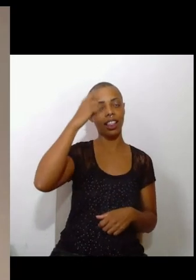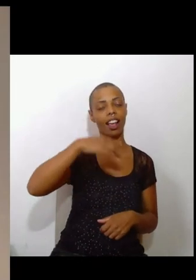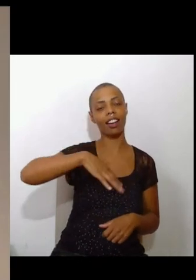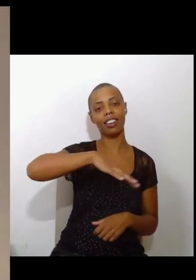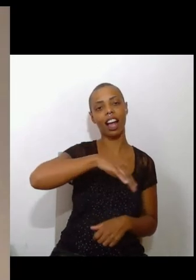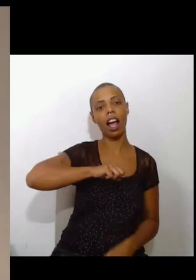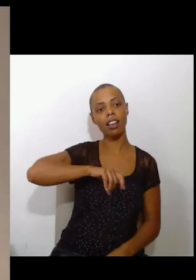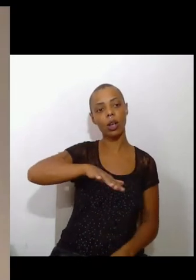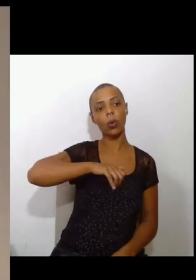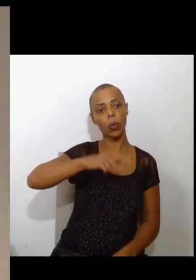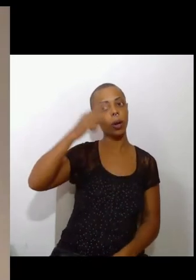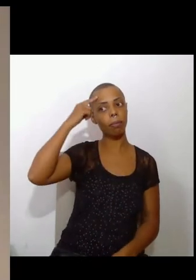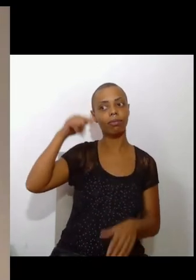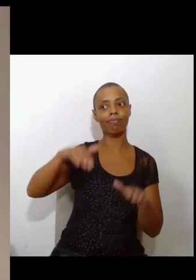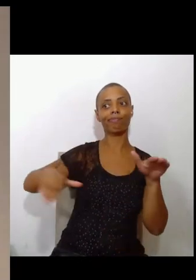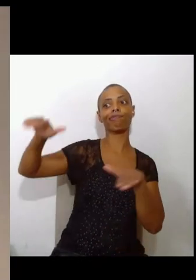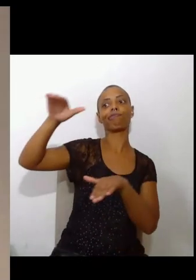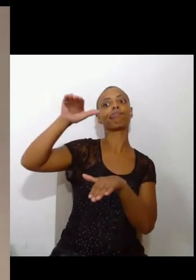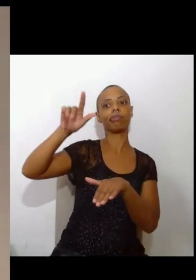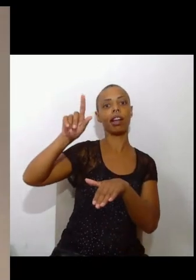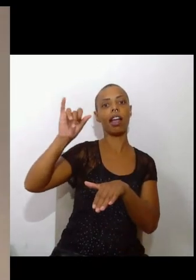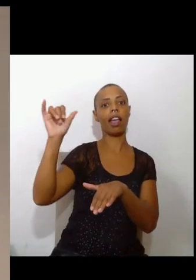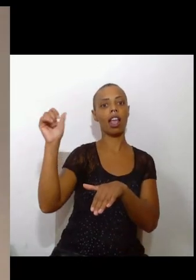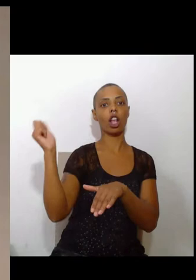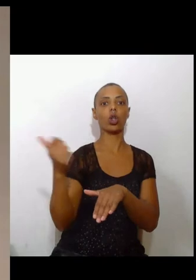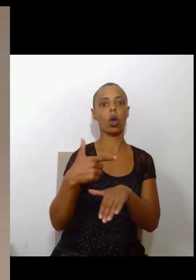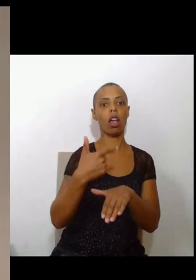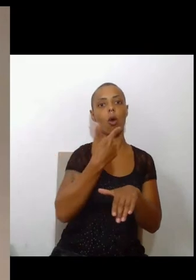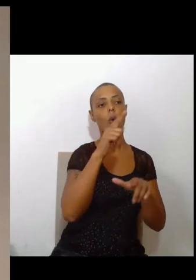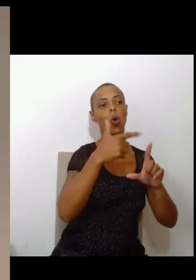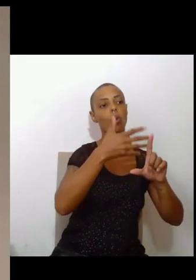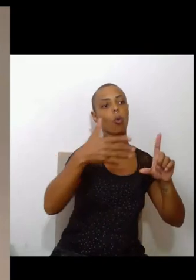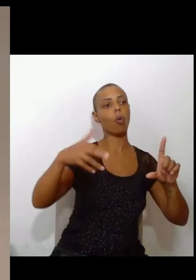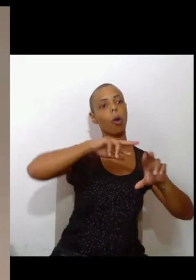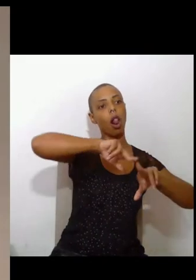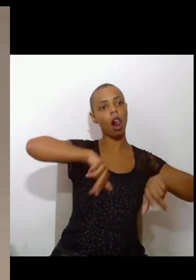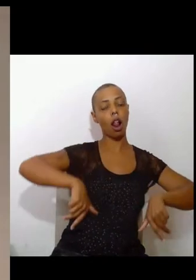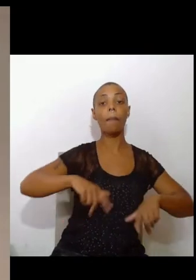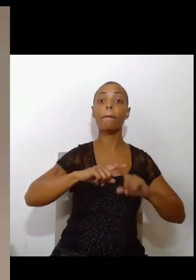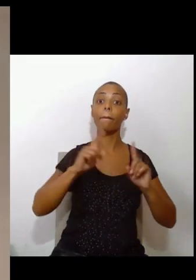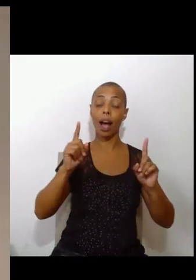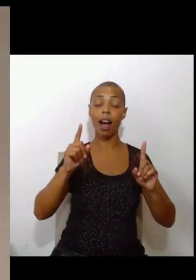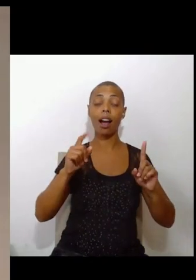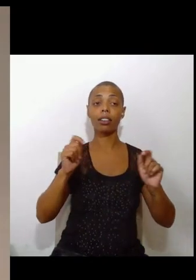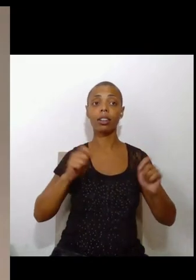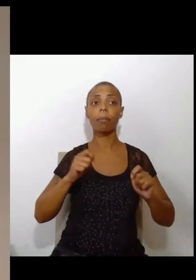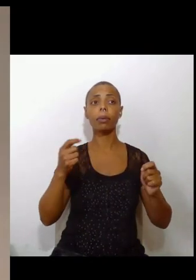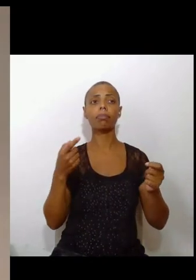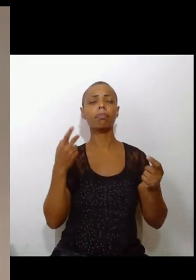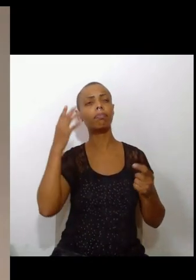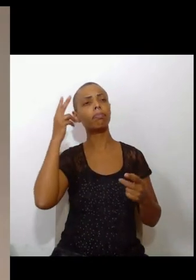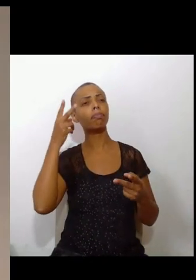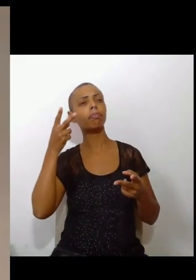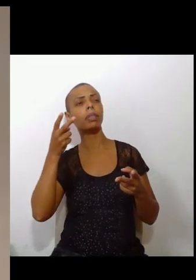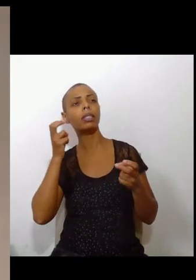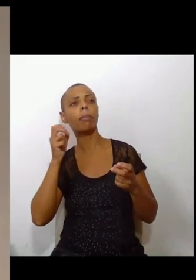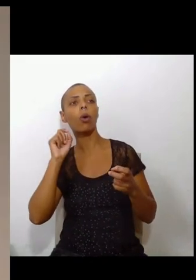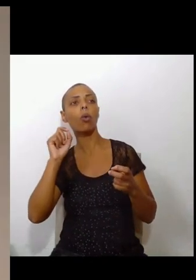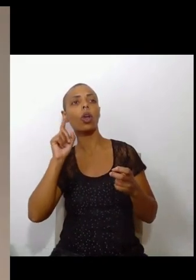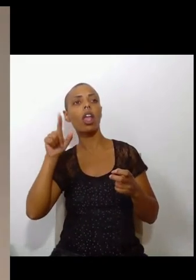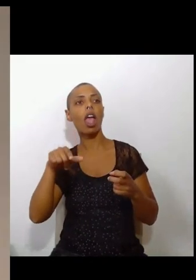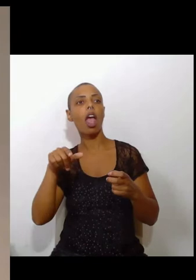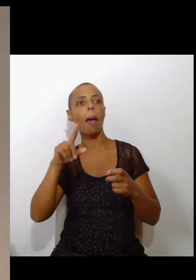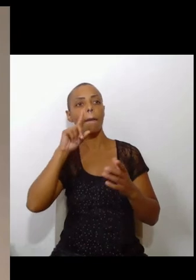of gay men in the queer Theory and they end up replicating the same mechanisms used by